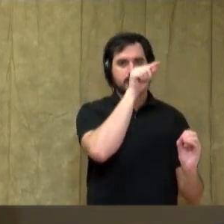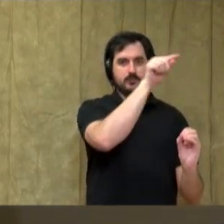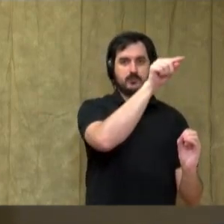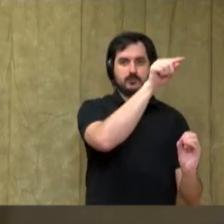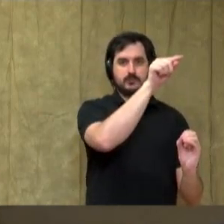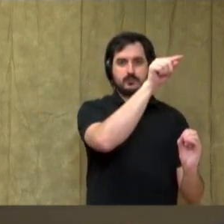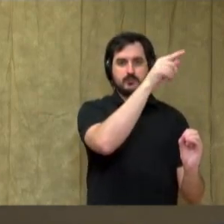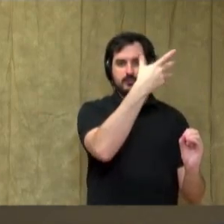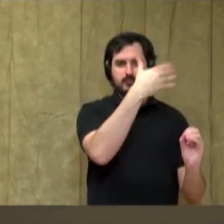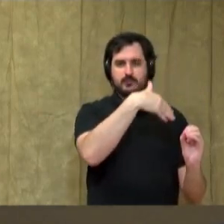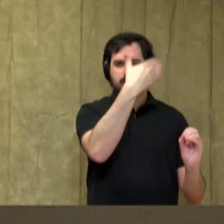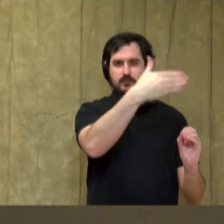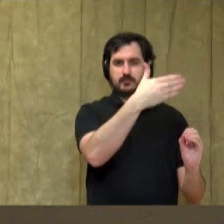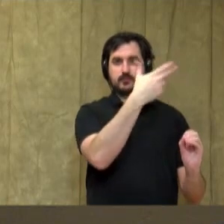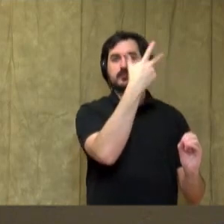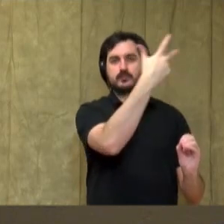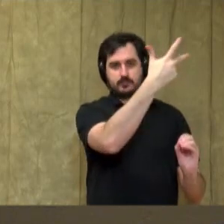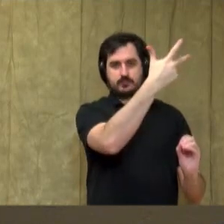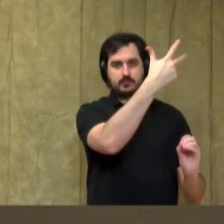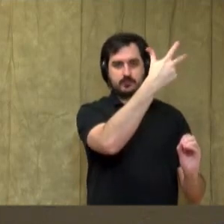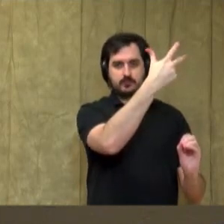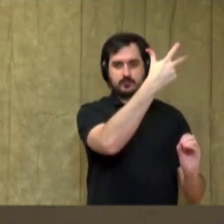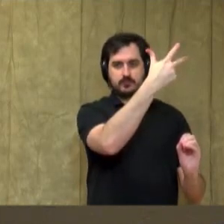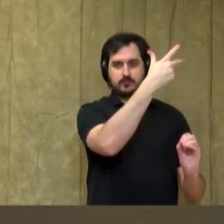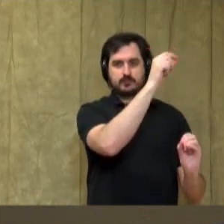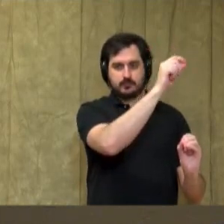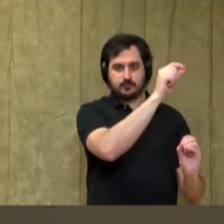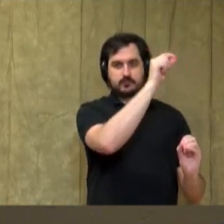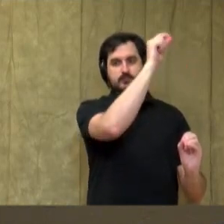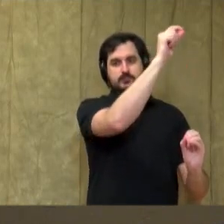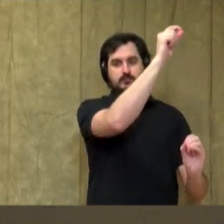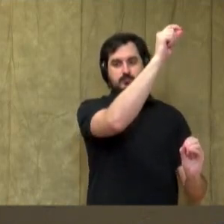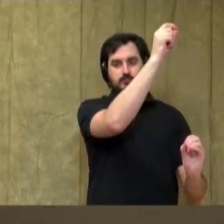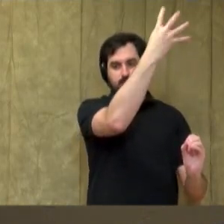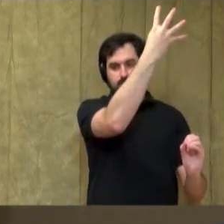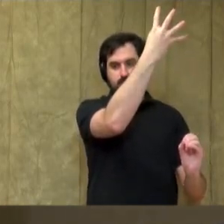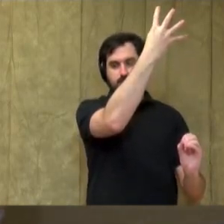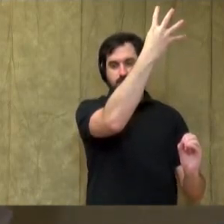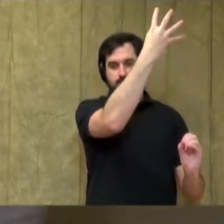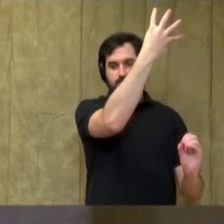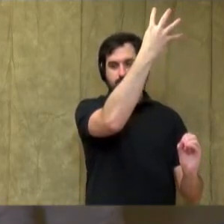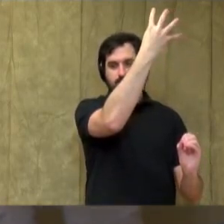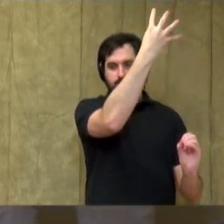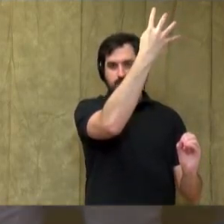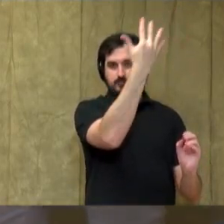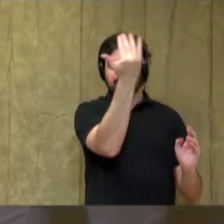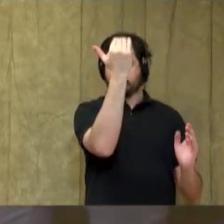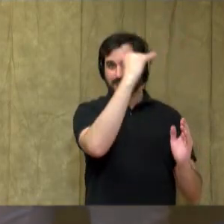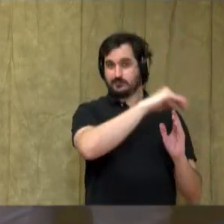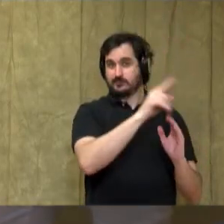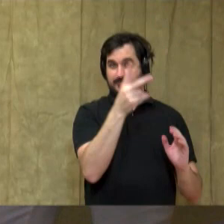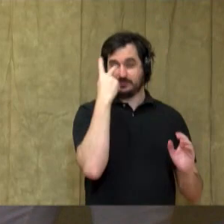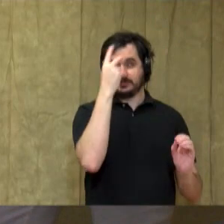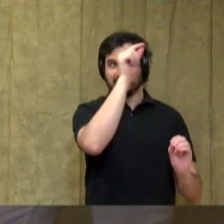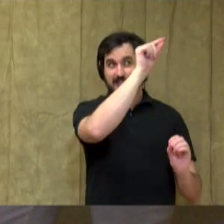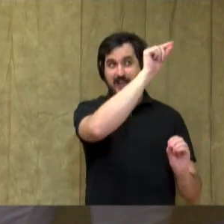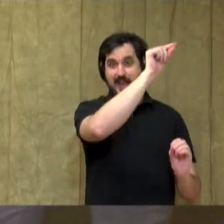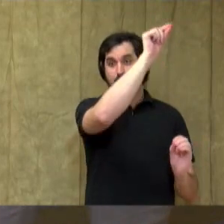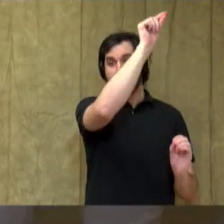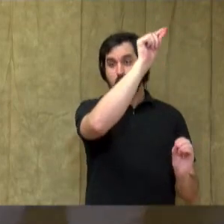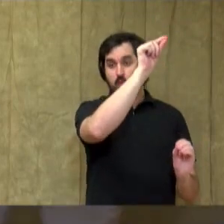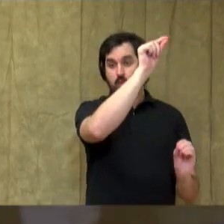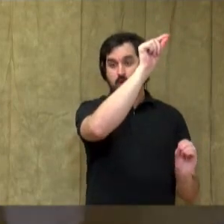we would have a 3, that's right. Then there's 4, and again, there's that little arrow that you see to remind